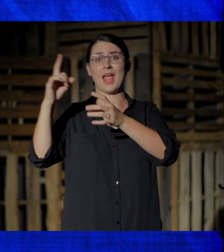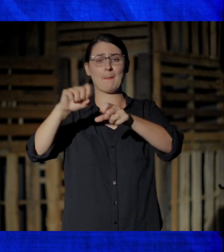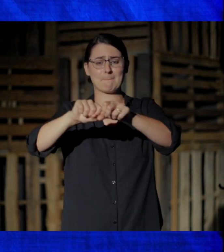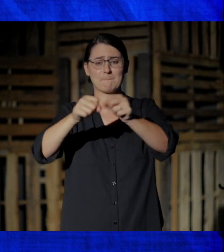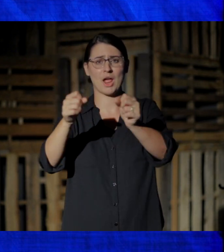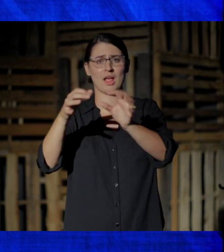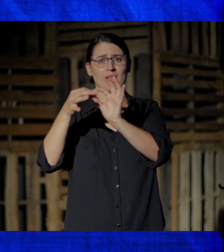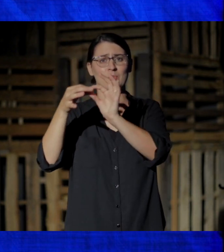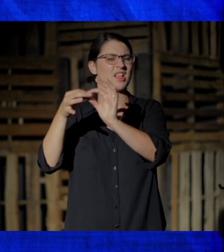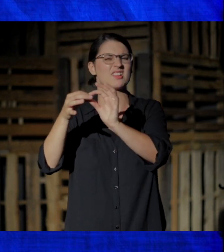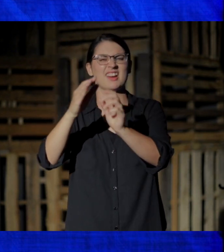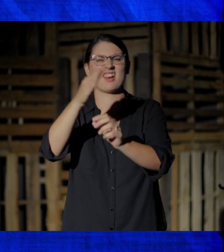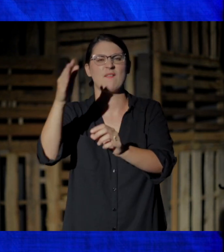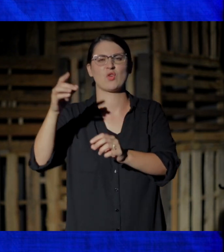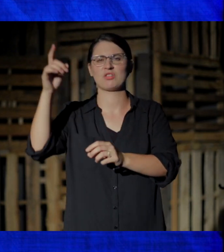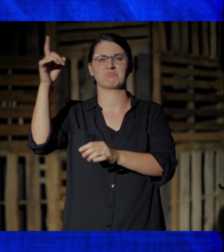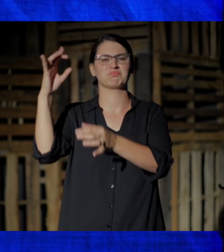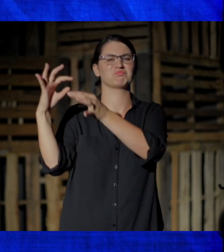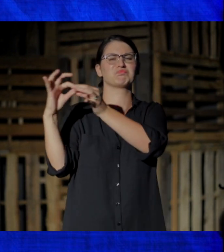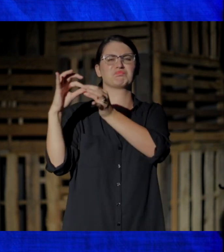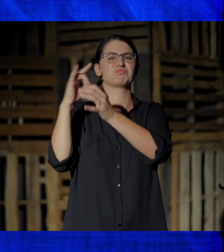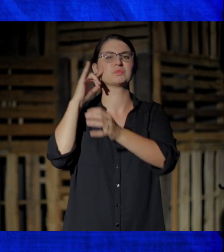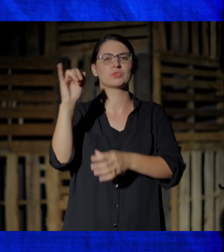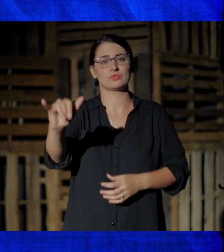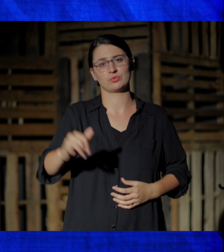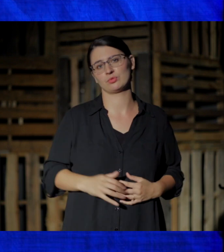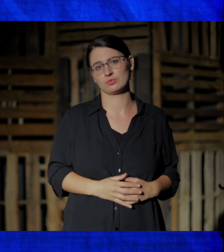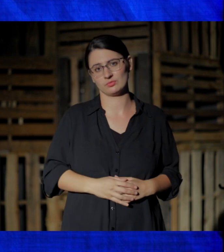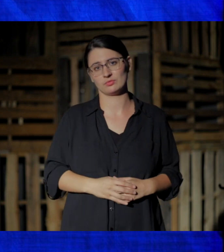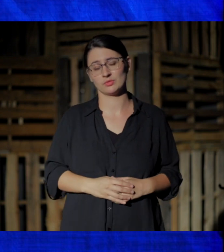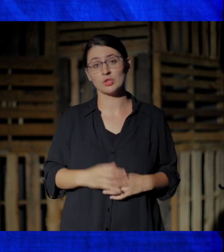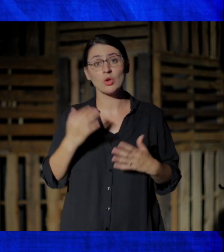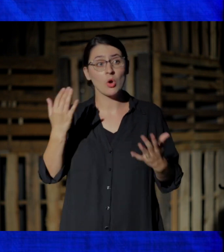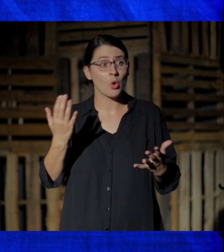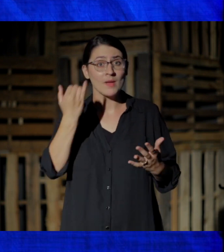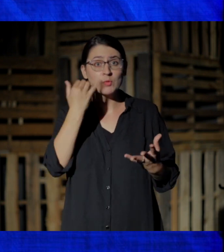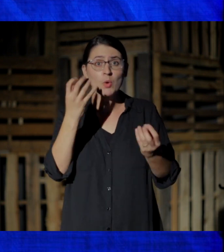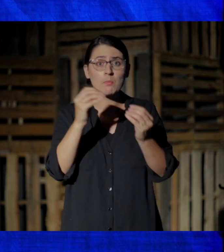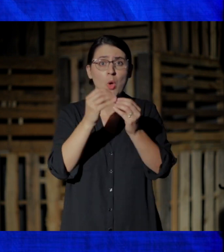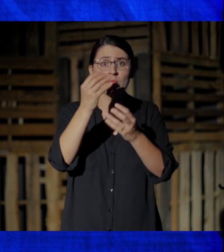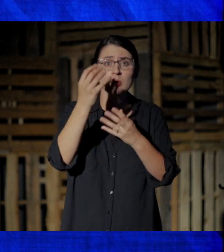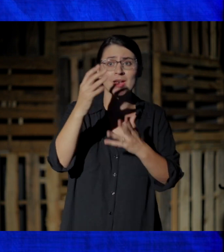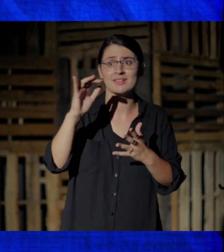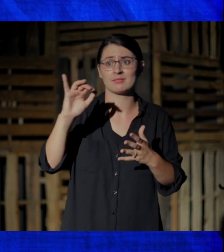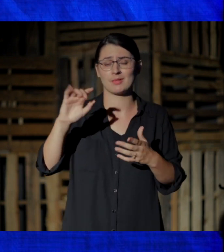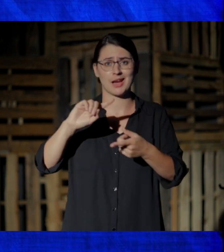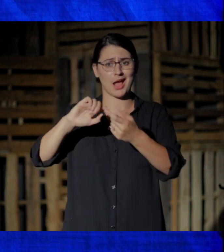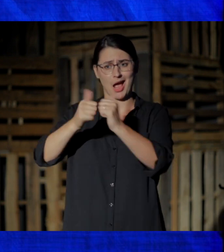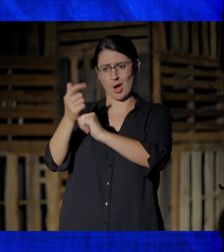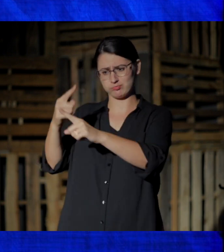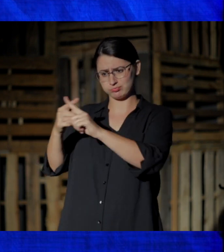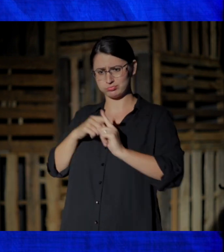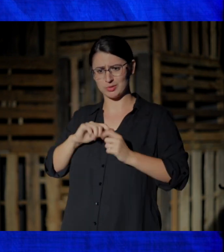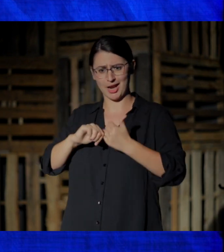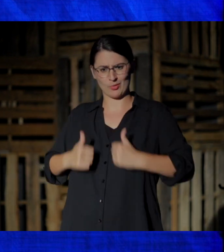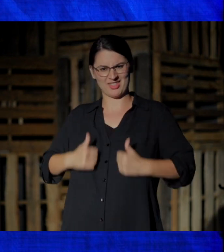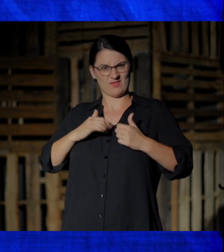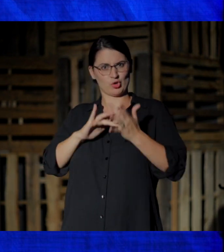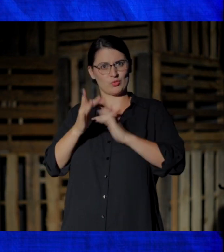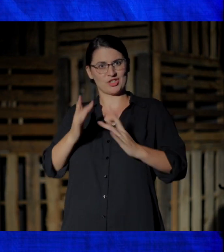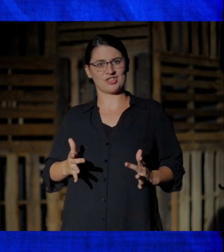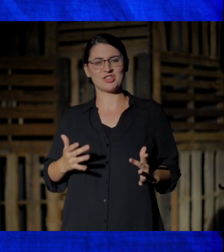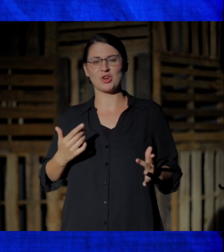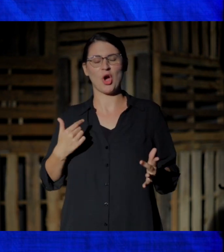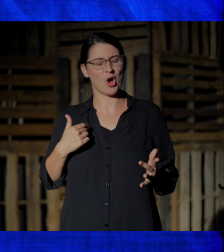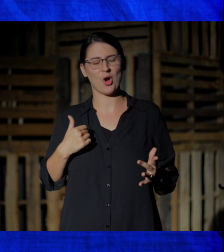So listen, if you want to know more about giving your life to Christ or walk with Him, there's no conversation. We'd love to have more than that. Put something in